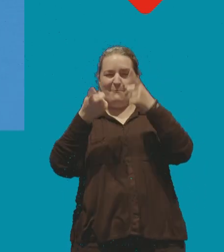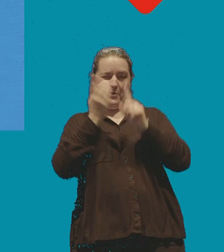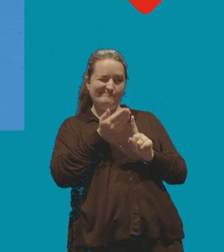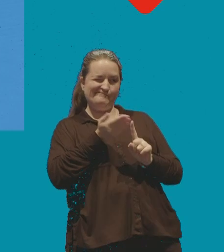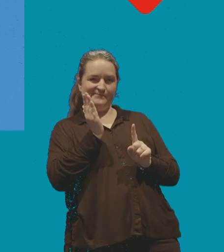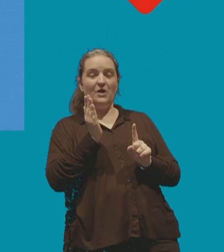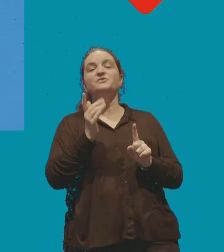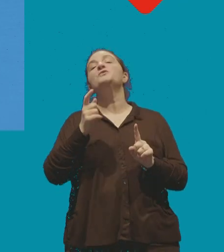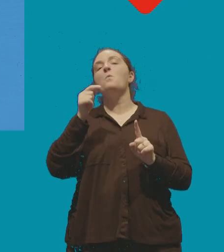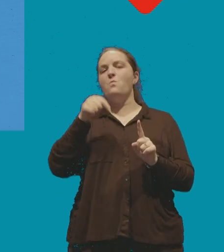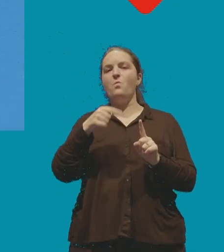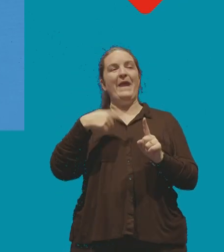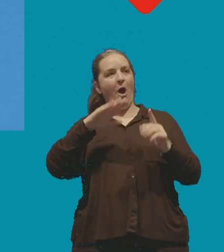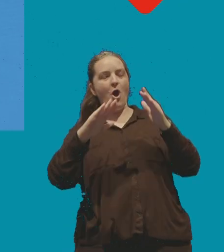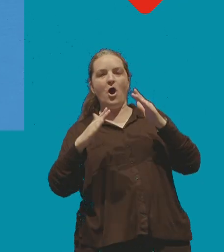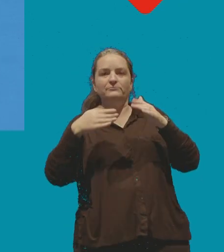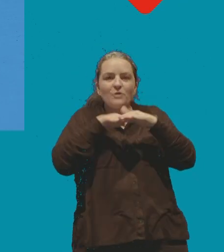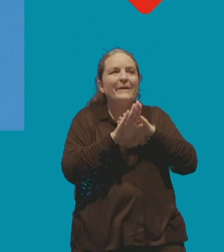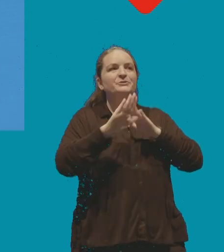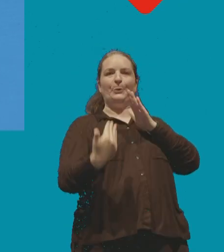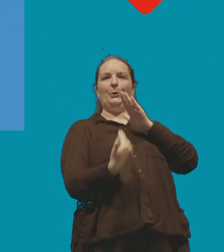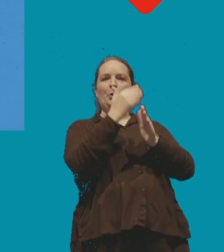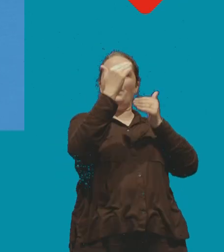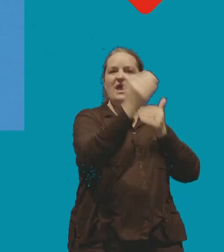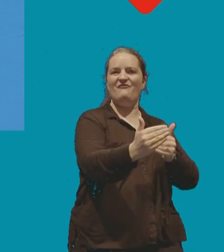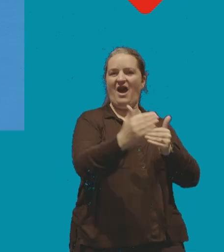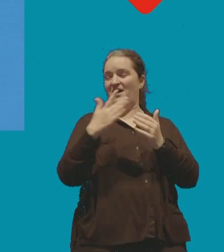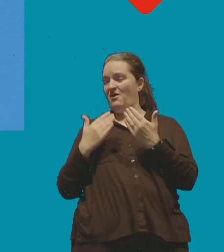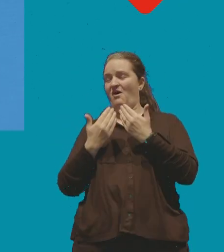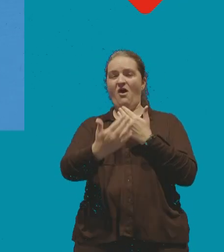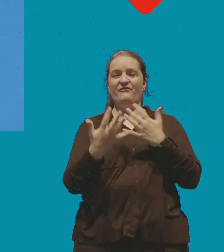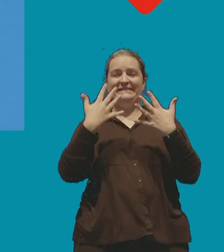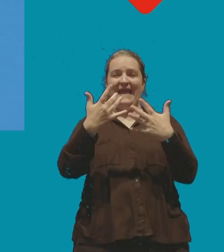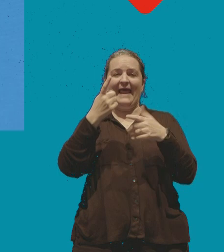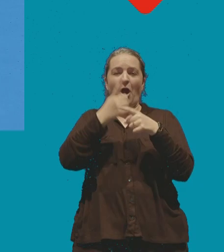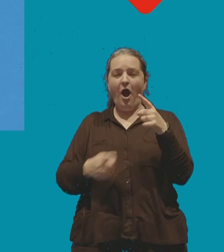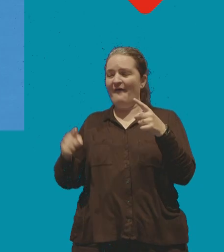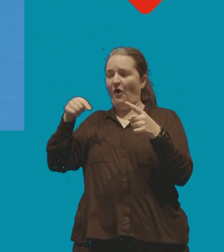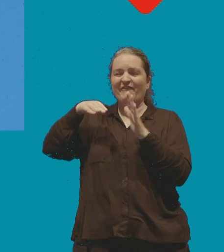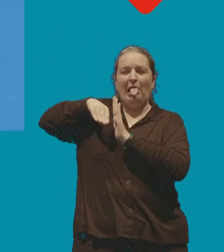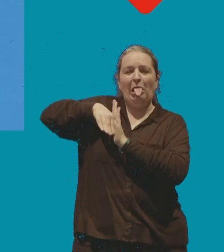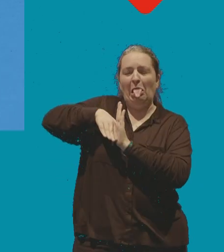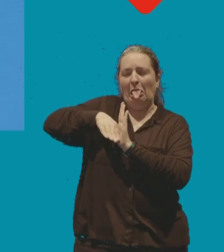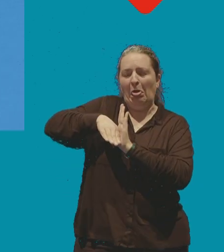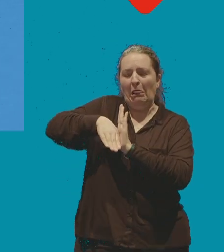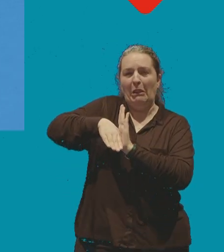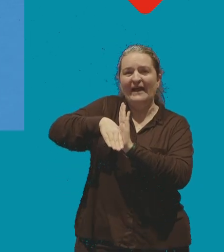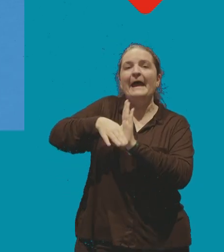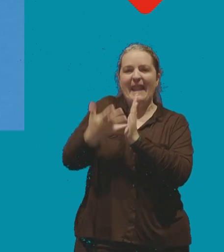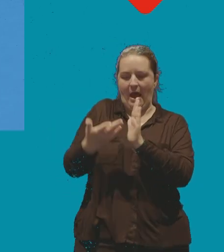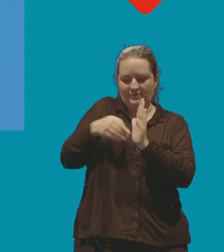and the country are entering a new era. After a decade and a half of decline, this is a chance for us to reflect, reset